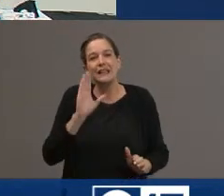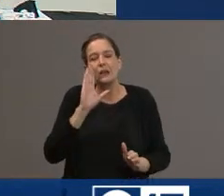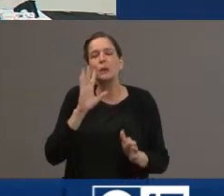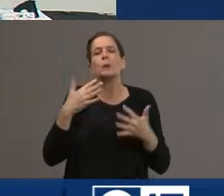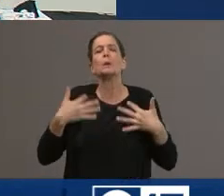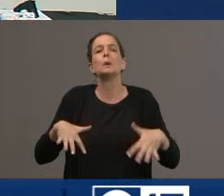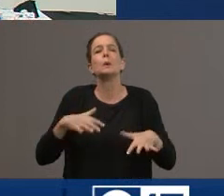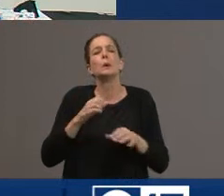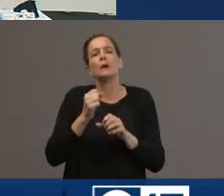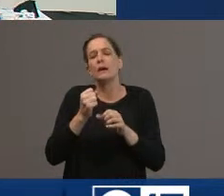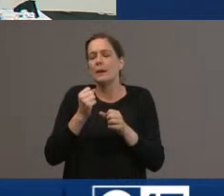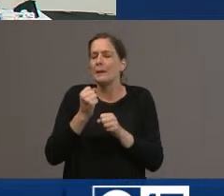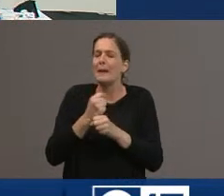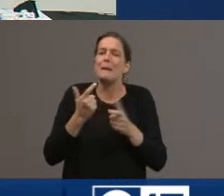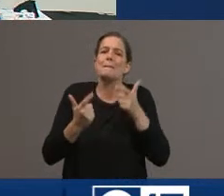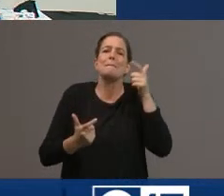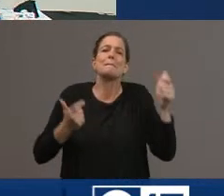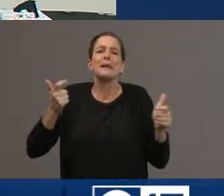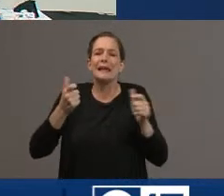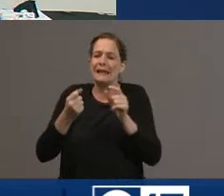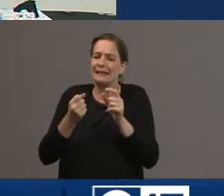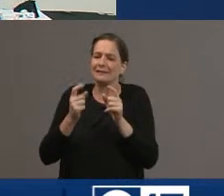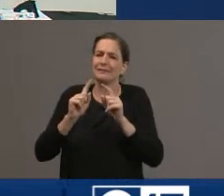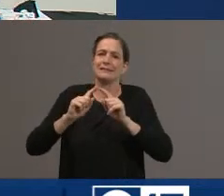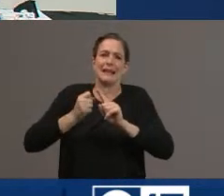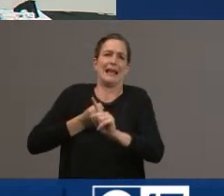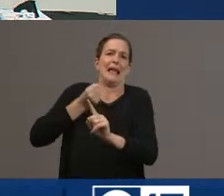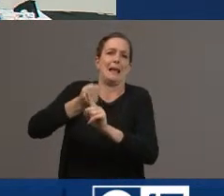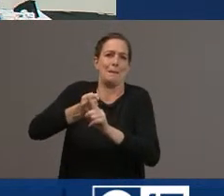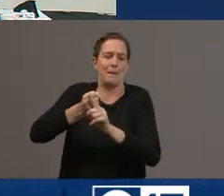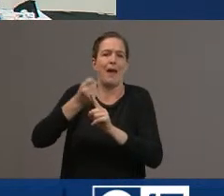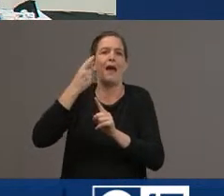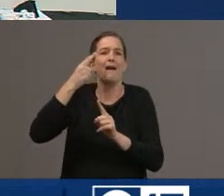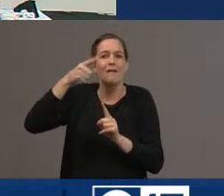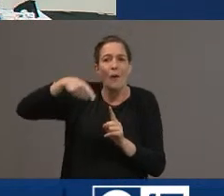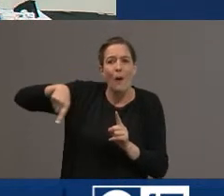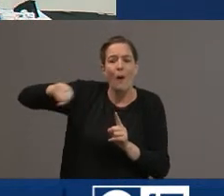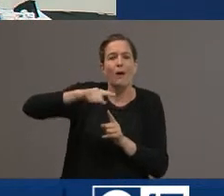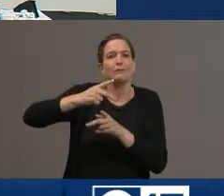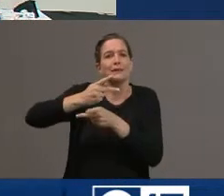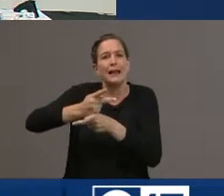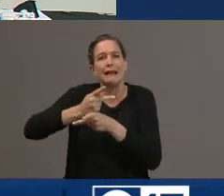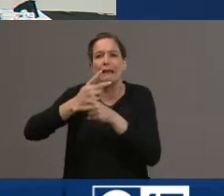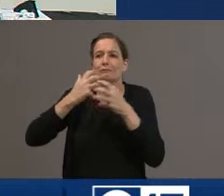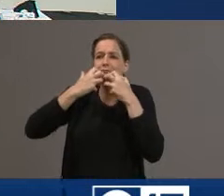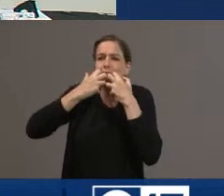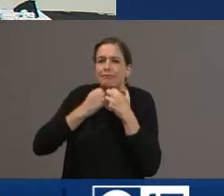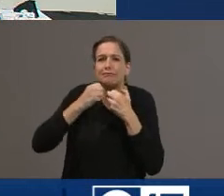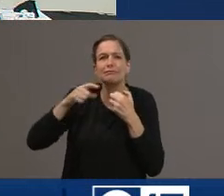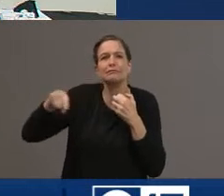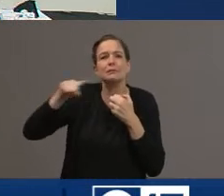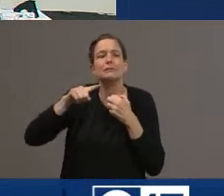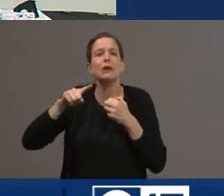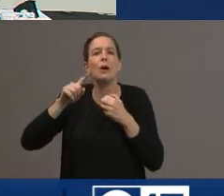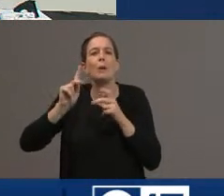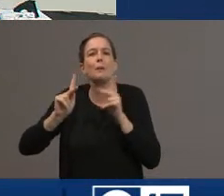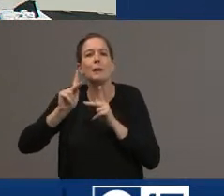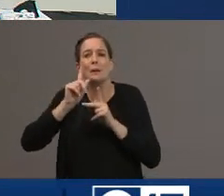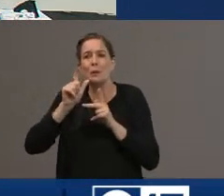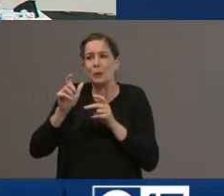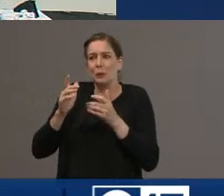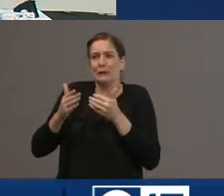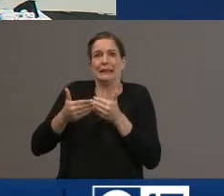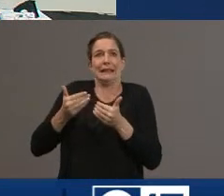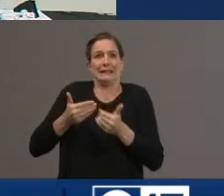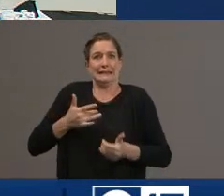handle remaining hospital capacity. So if there's one takeaway from today's